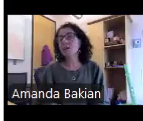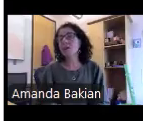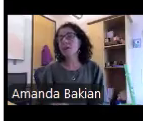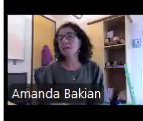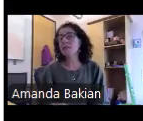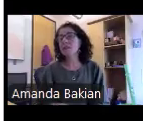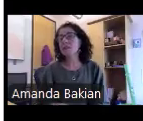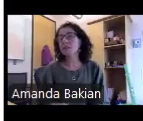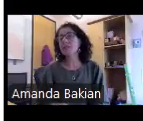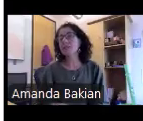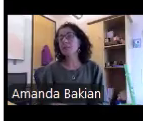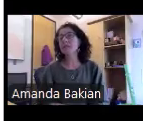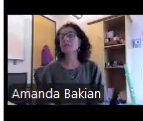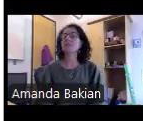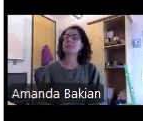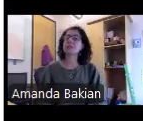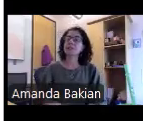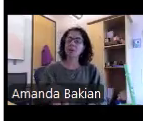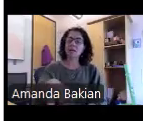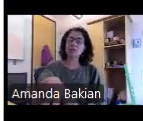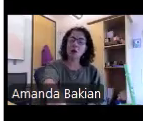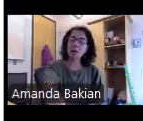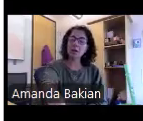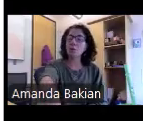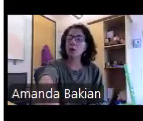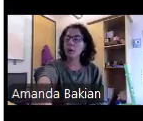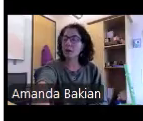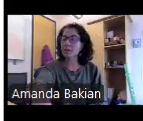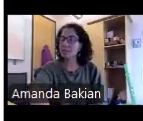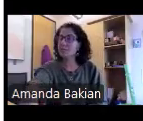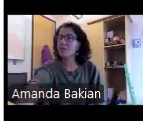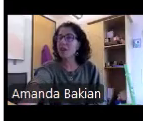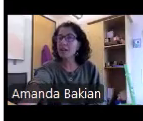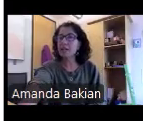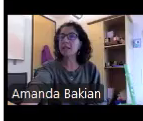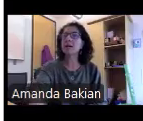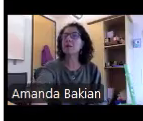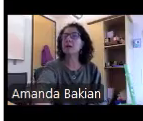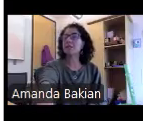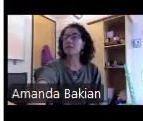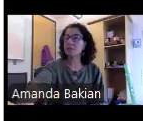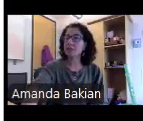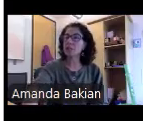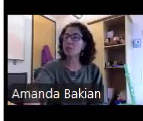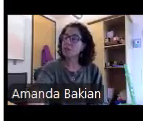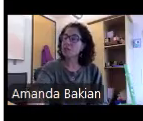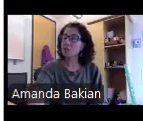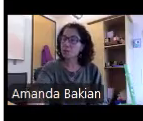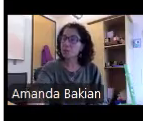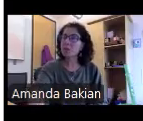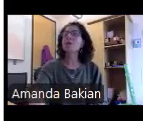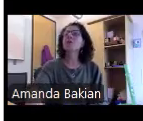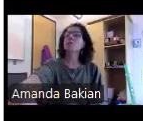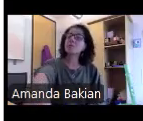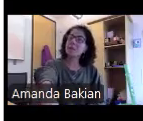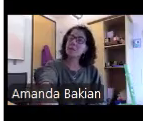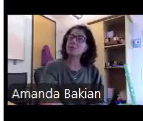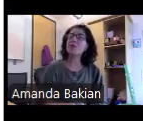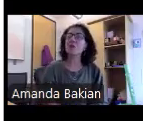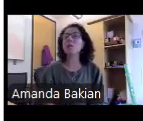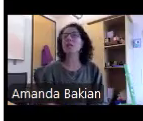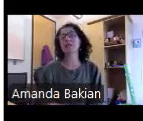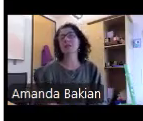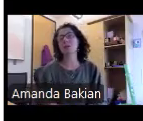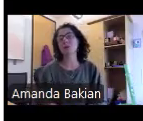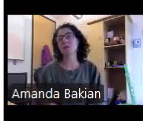community awareness of autism and developmental disabilities by knowing how prevalence is varied among different community groups. We've been